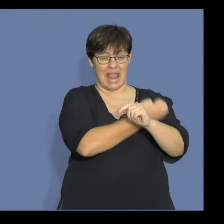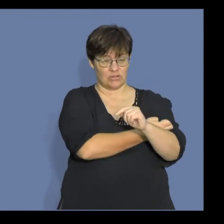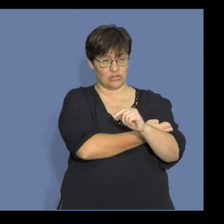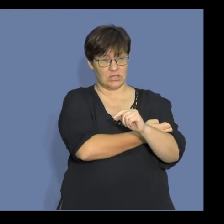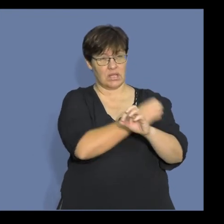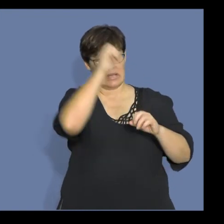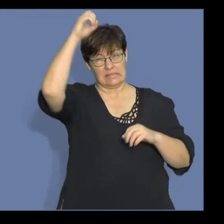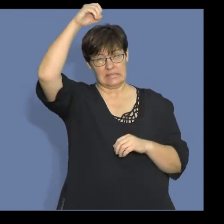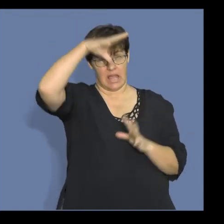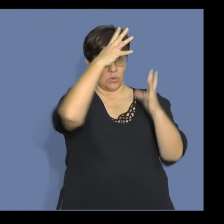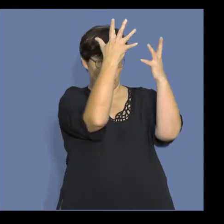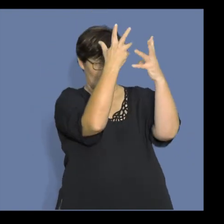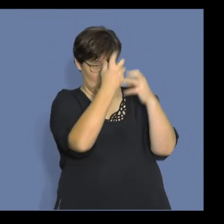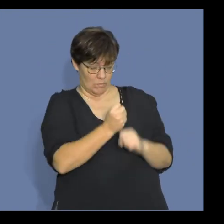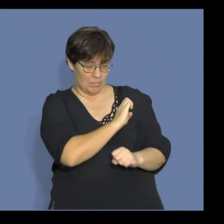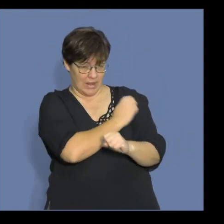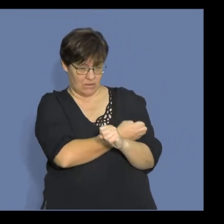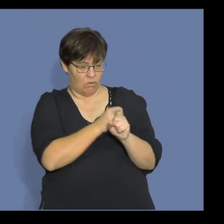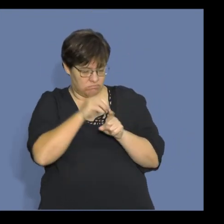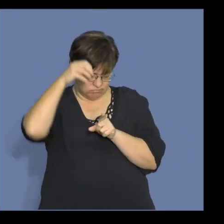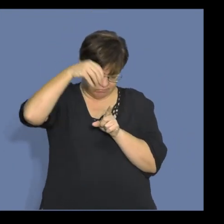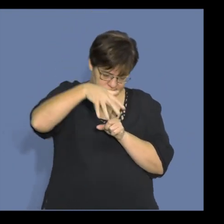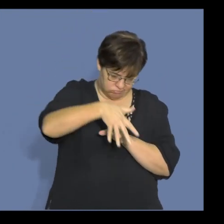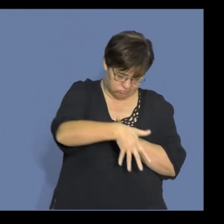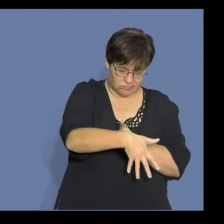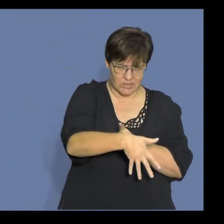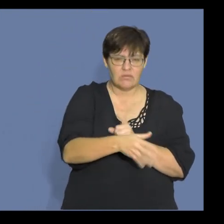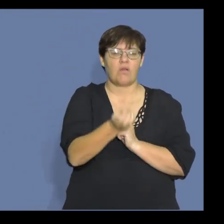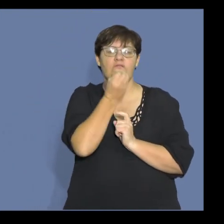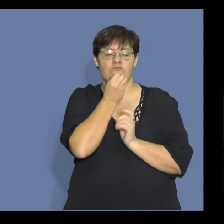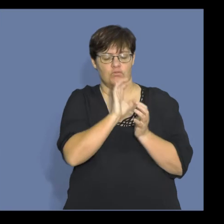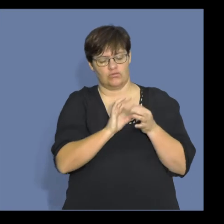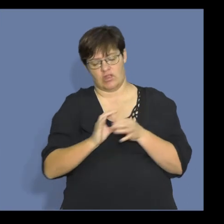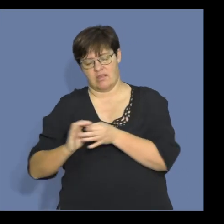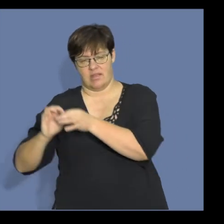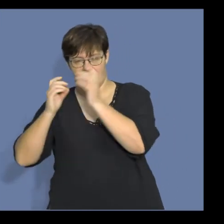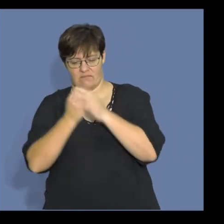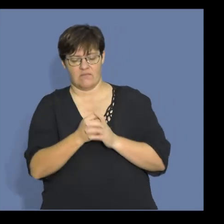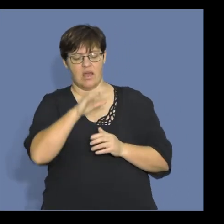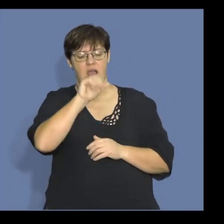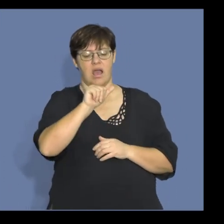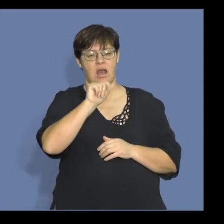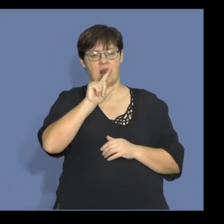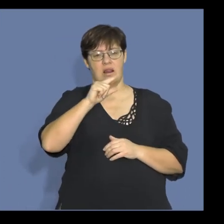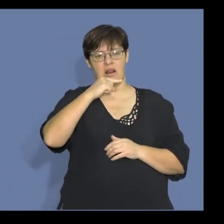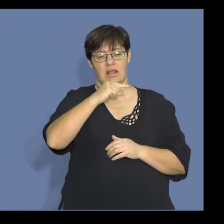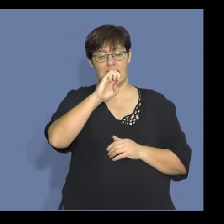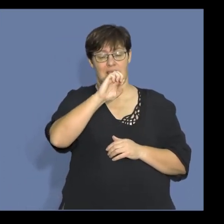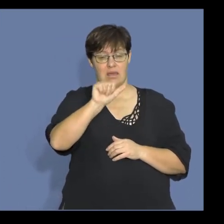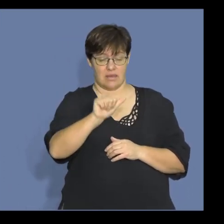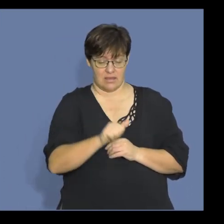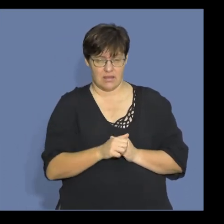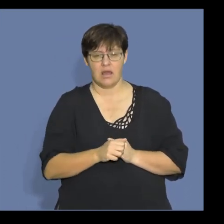energy being used by different organisms and that energy flowing through in a food chain. We've got algae that are